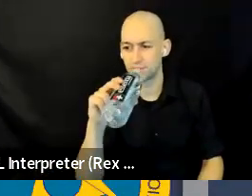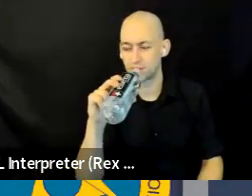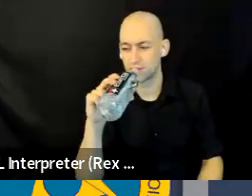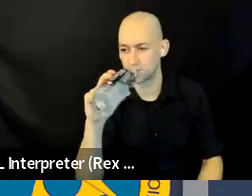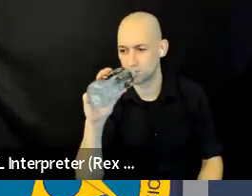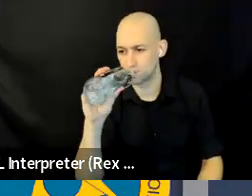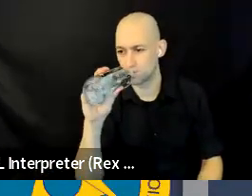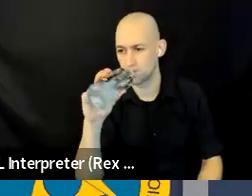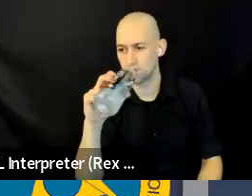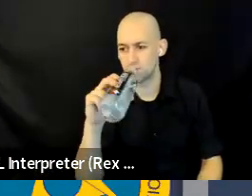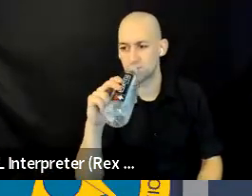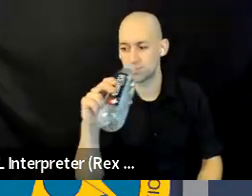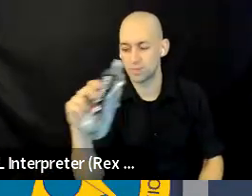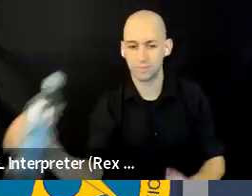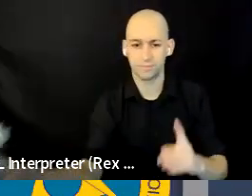more question.